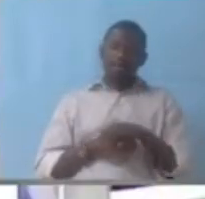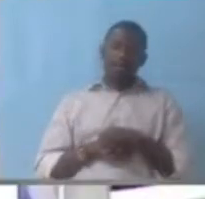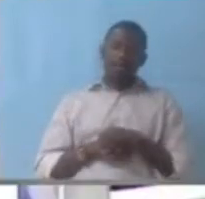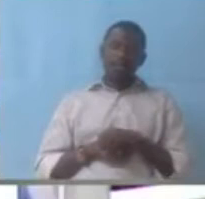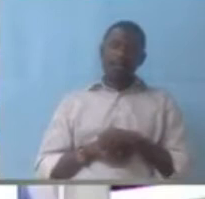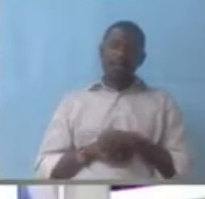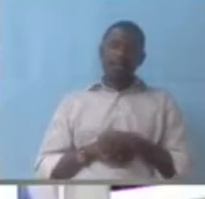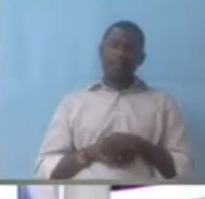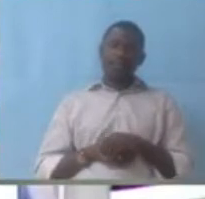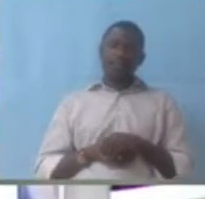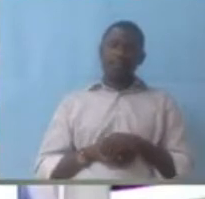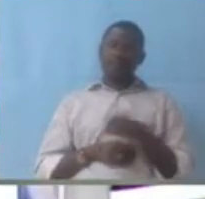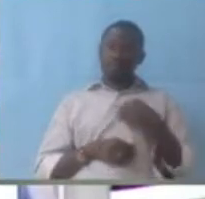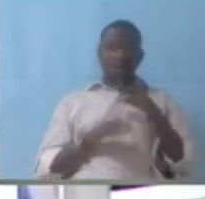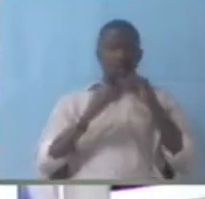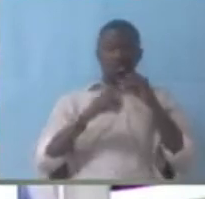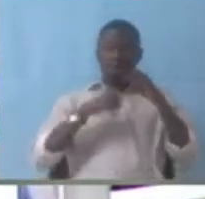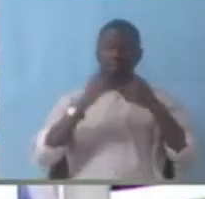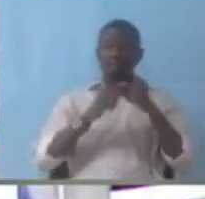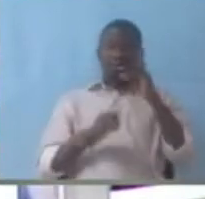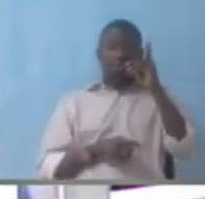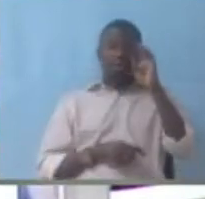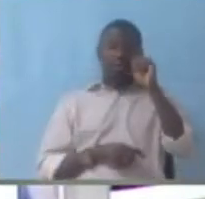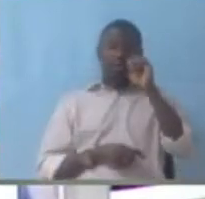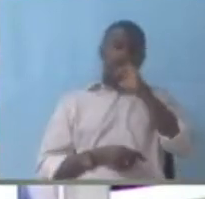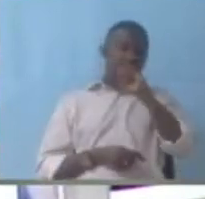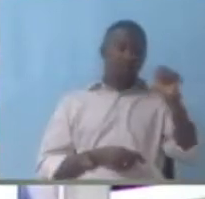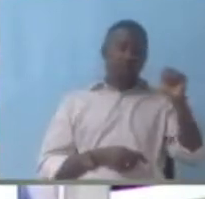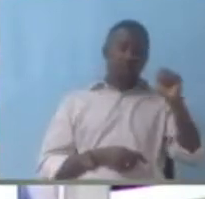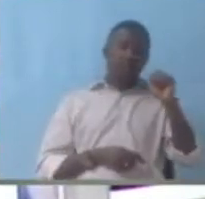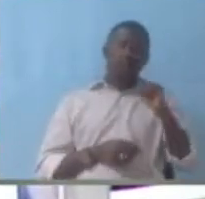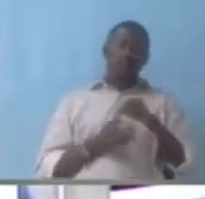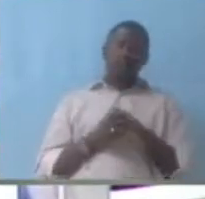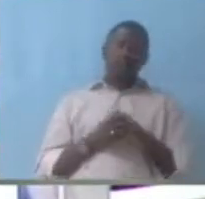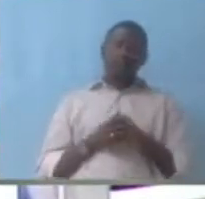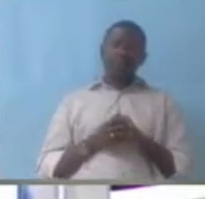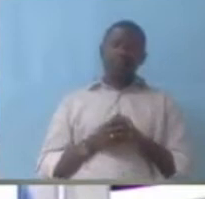Bensuda I'm talking about the decree specifically med decree ole kuma fokam